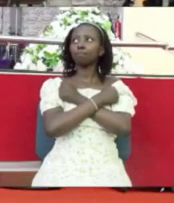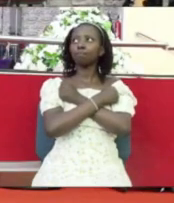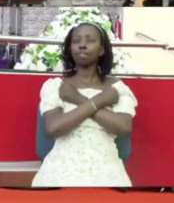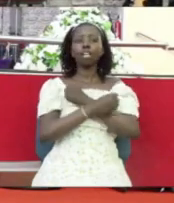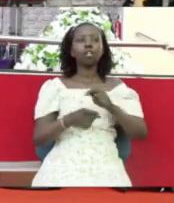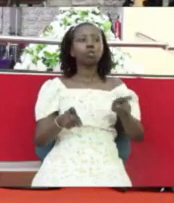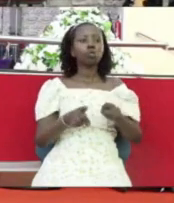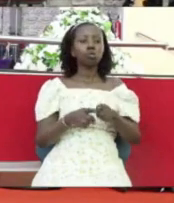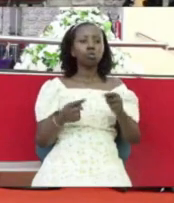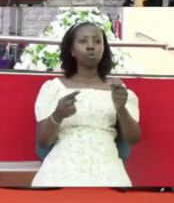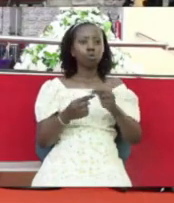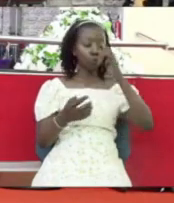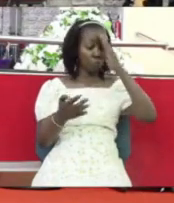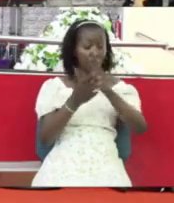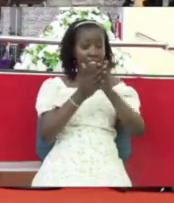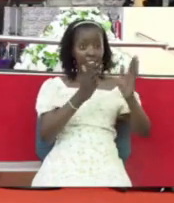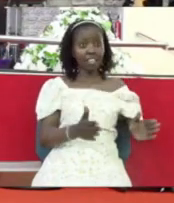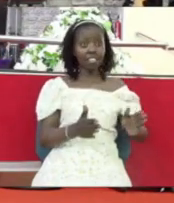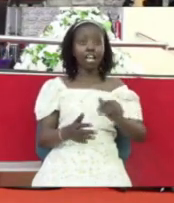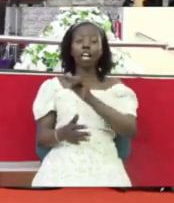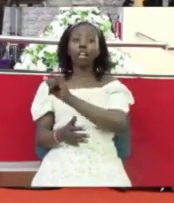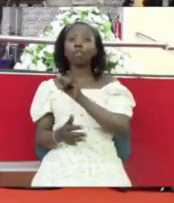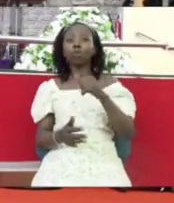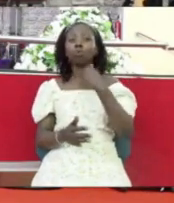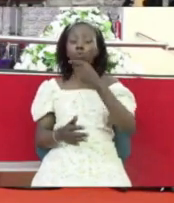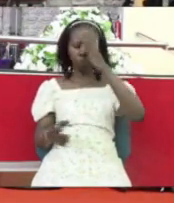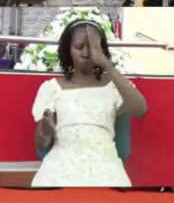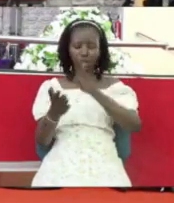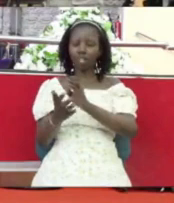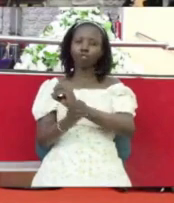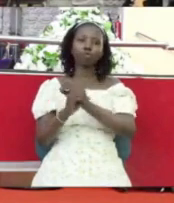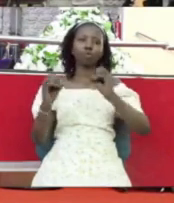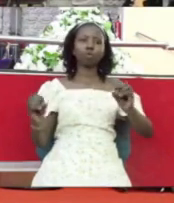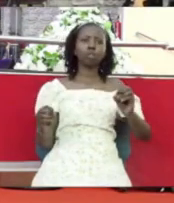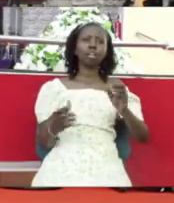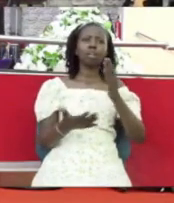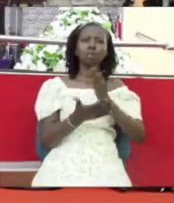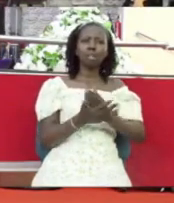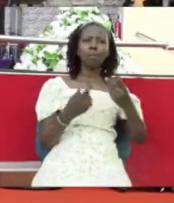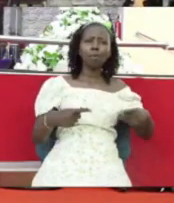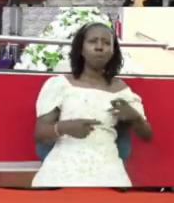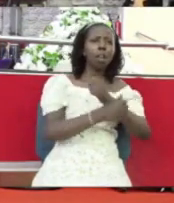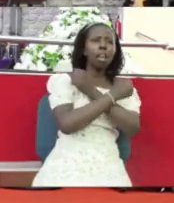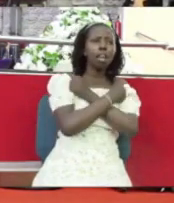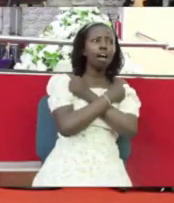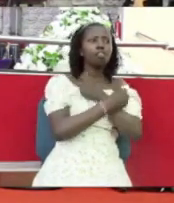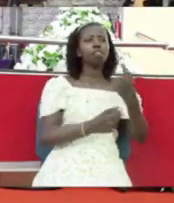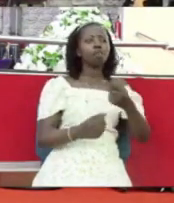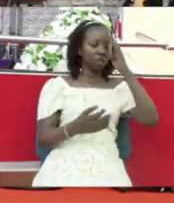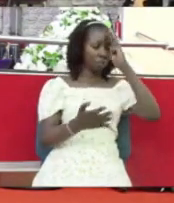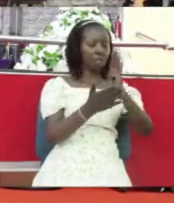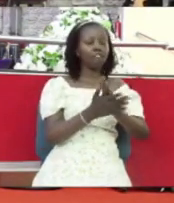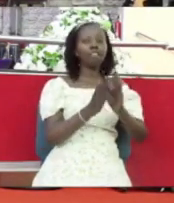and unbelievers alike. Kwa wale wasioamini na wale walioamini. I know there are some of us who just love the believers. Najua kuna baadhi yetu tunapenda tu